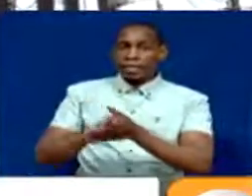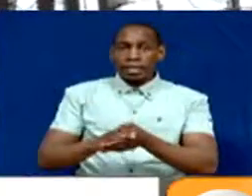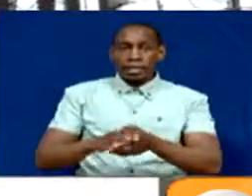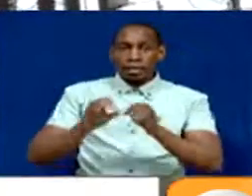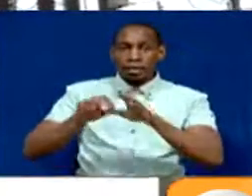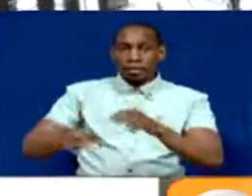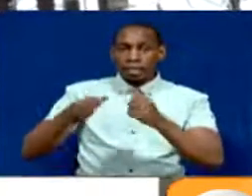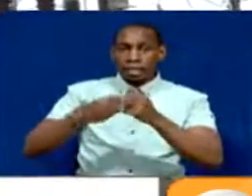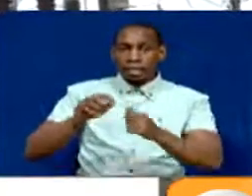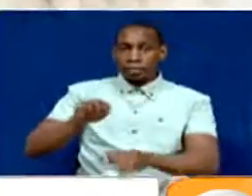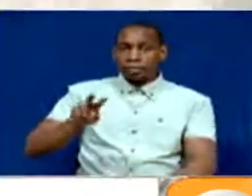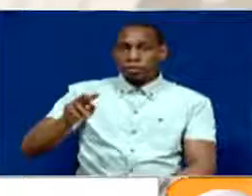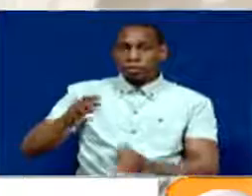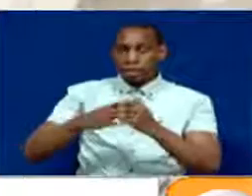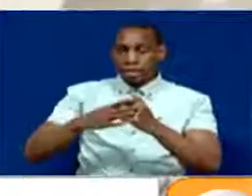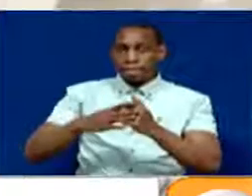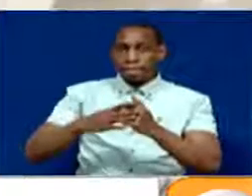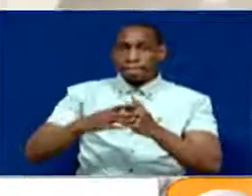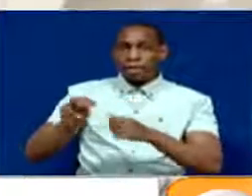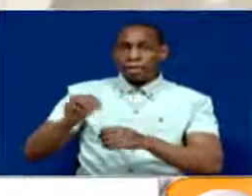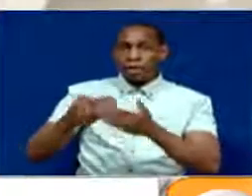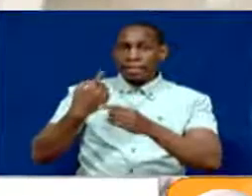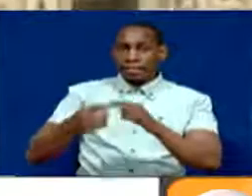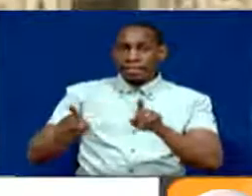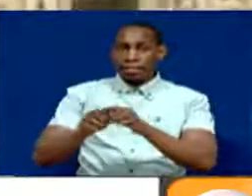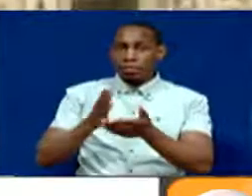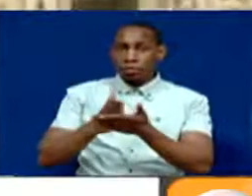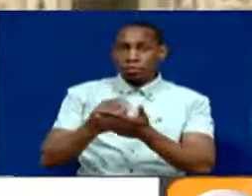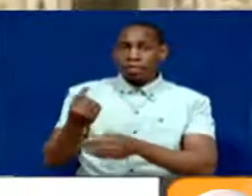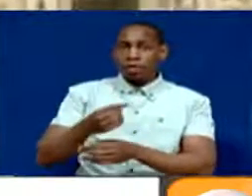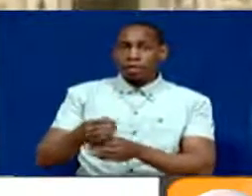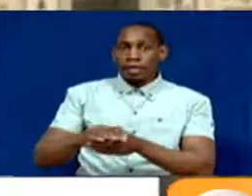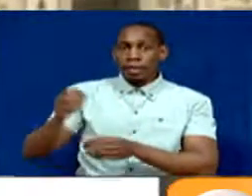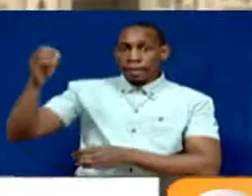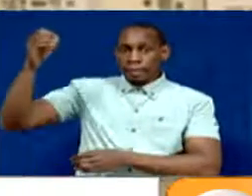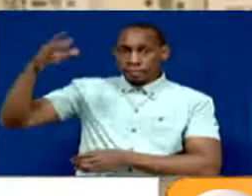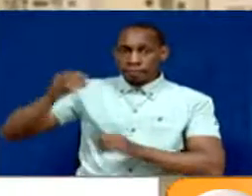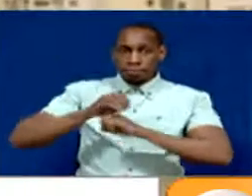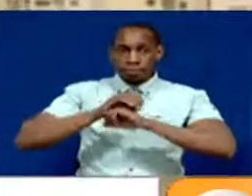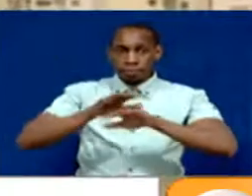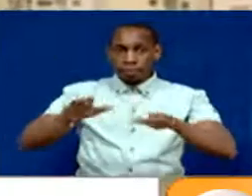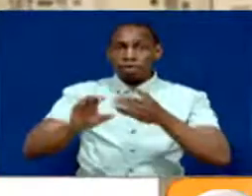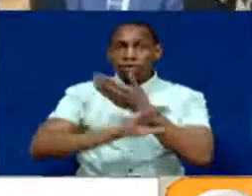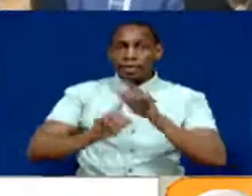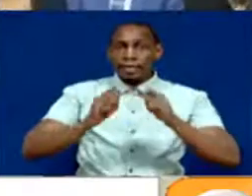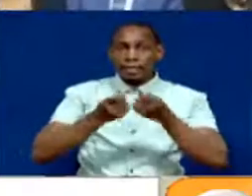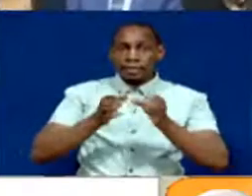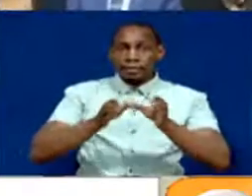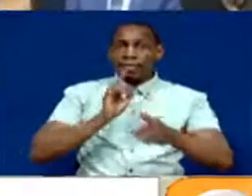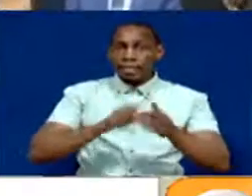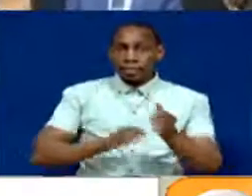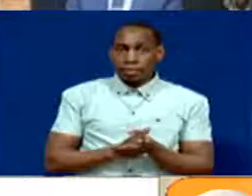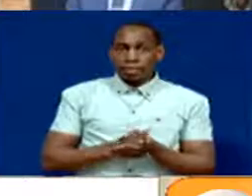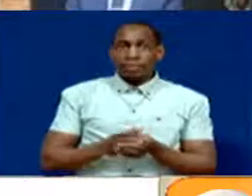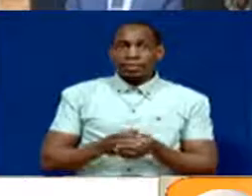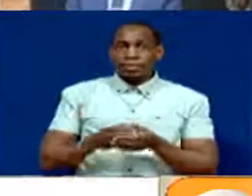plunged into a 2.98 billion shilling loss last year, despite it being the sole power distributor in the country. The task force stated that